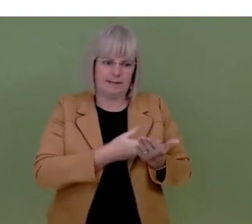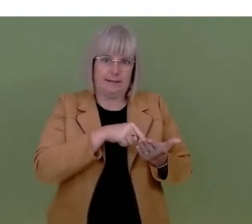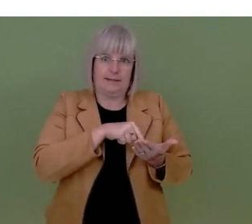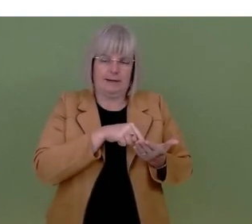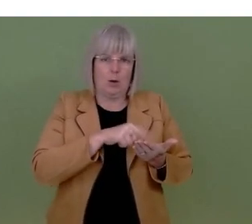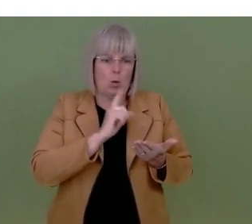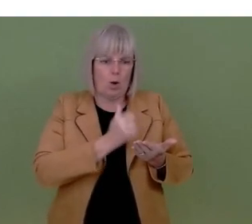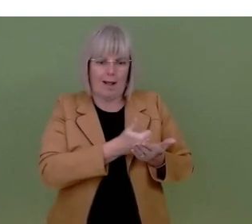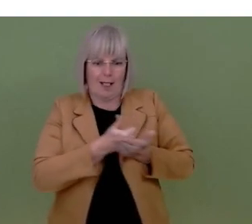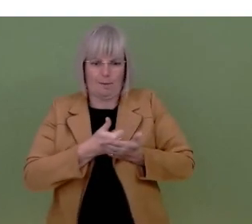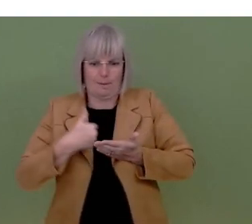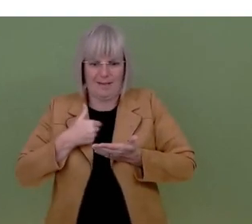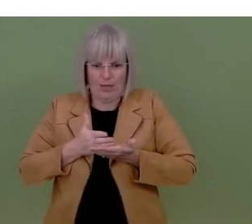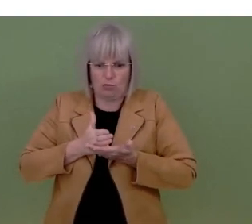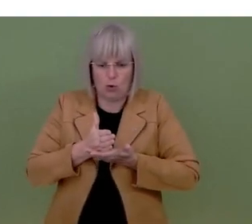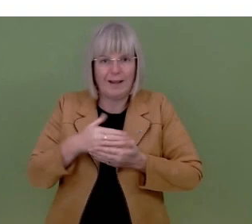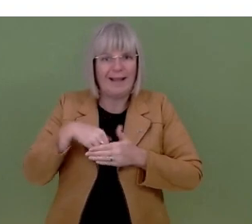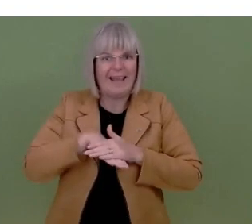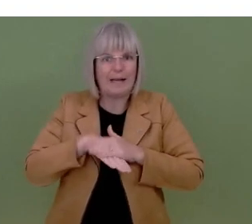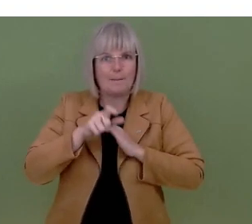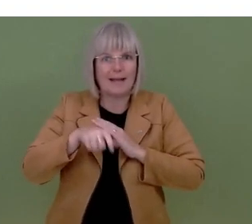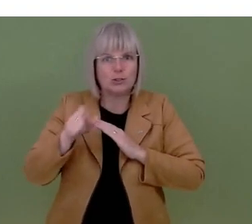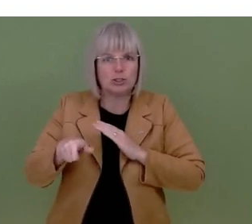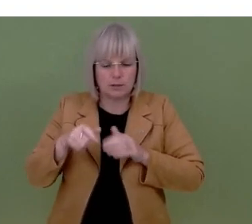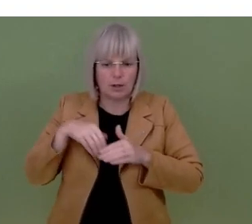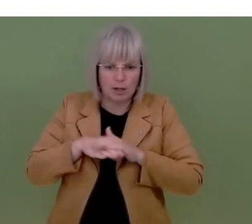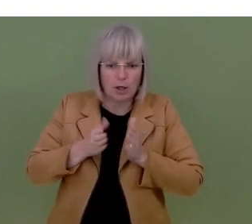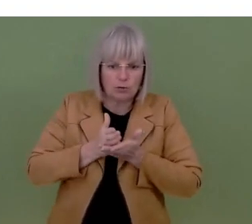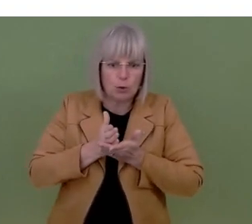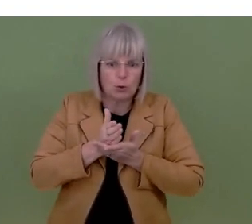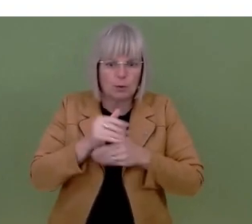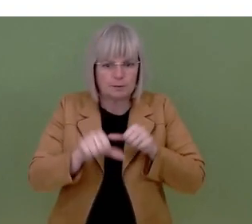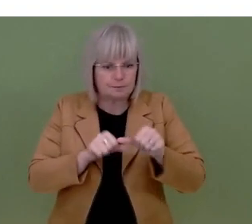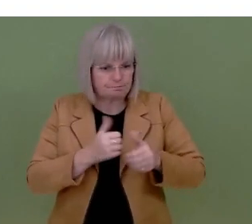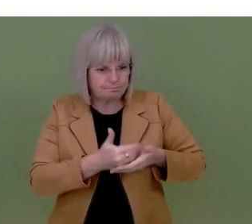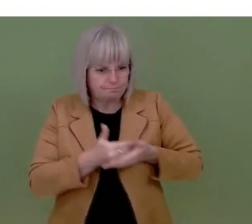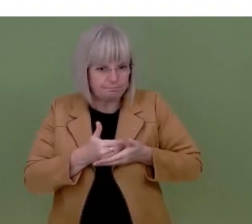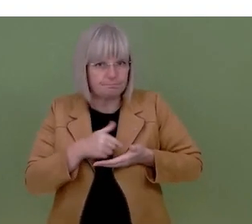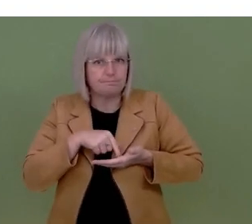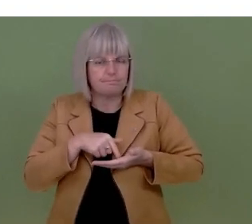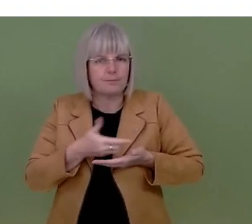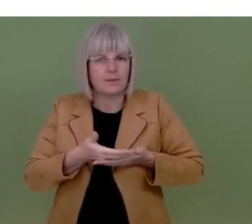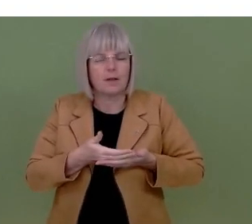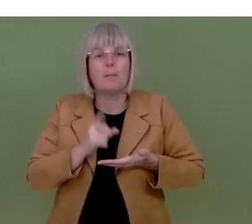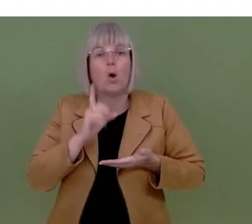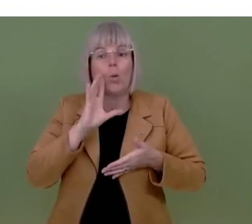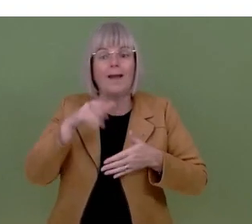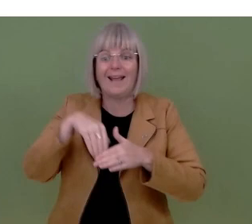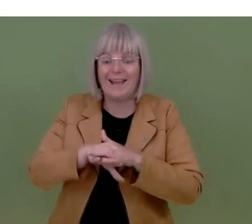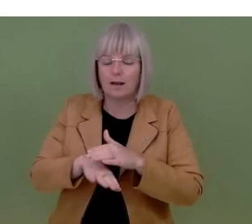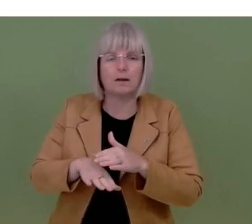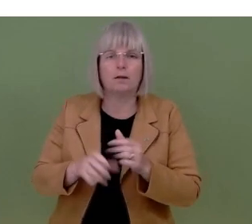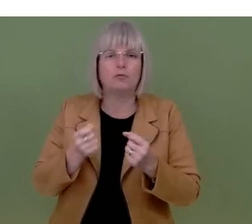this time. But it became very apparent very quickly that when I explained that I had